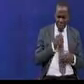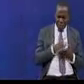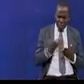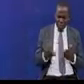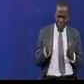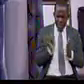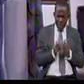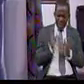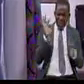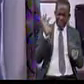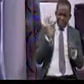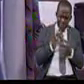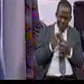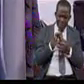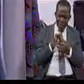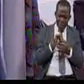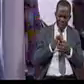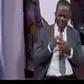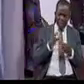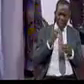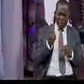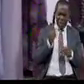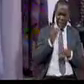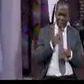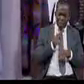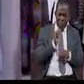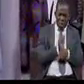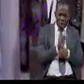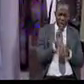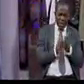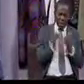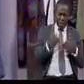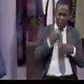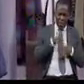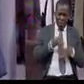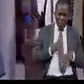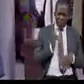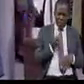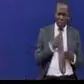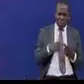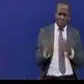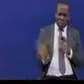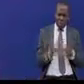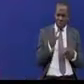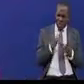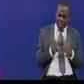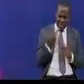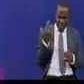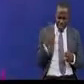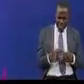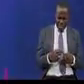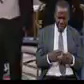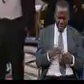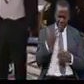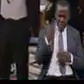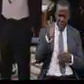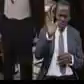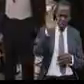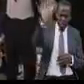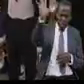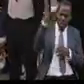you have called us to in Jesus' name. Your hands are no more empty.